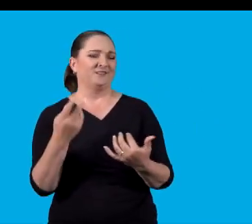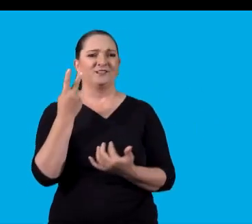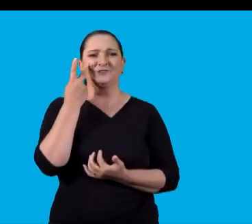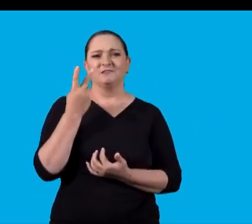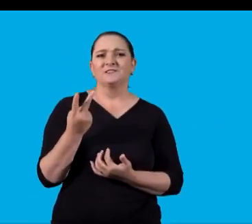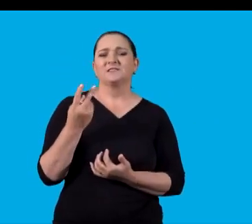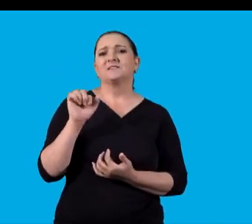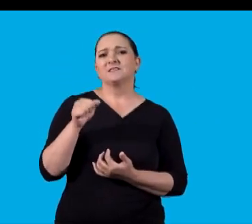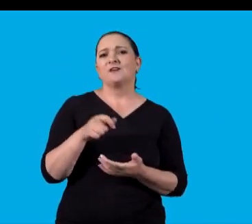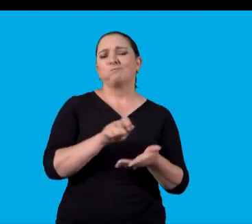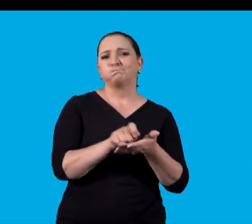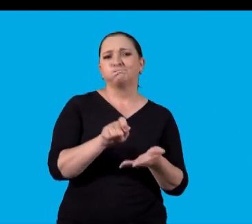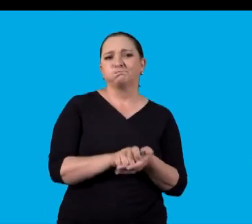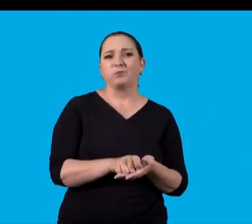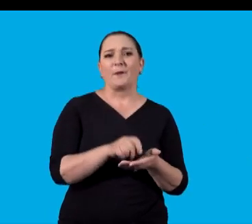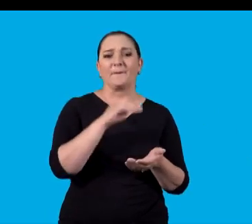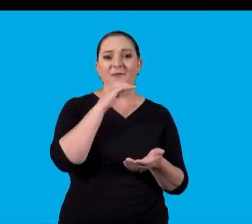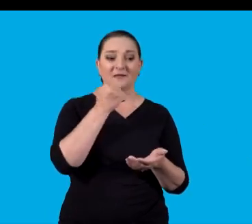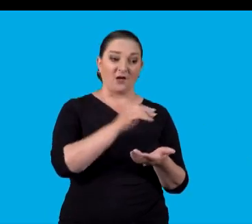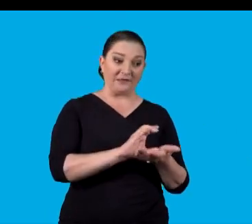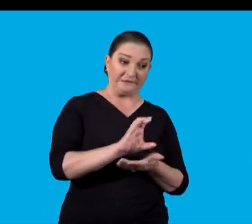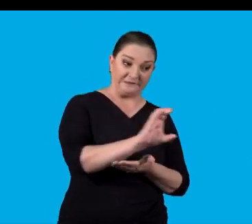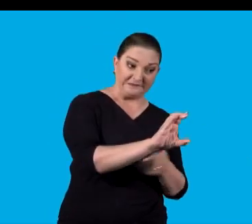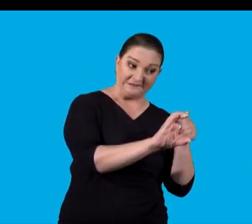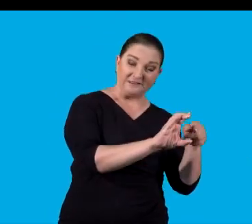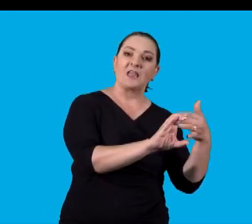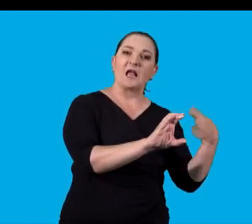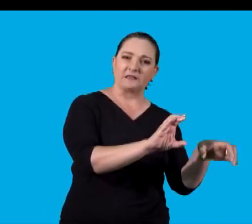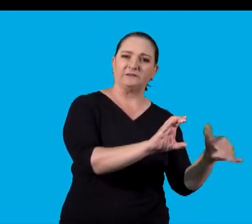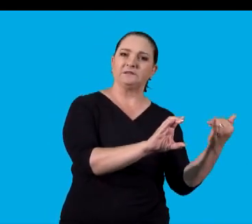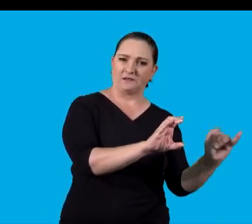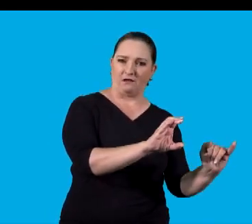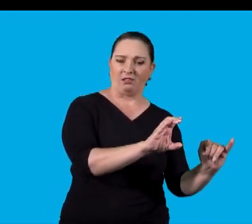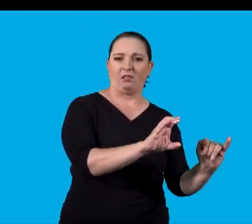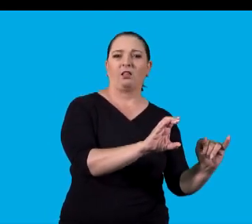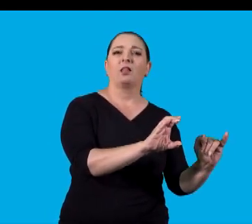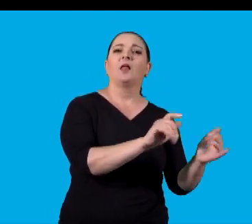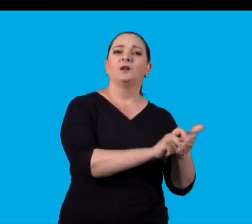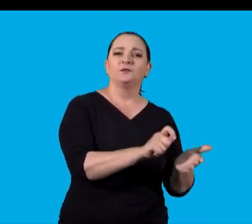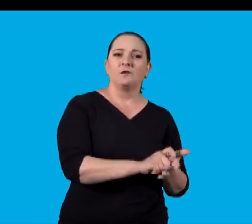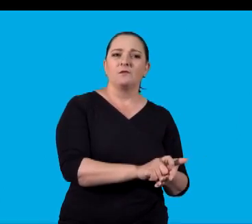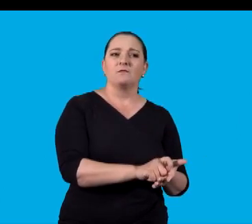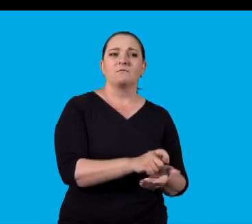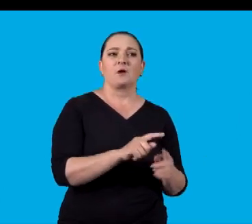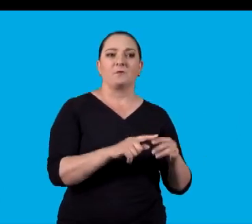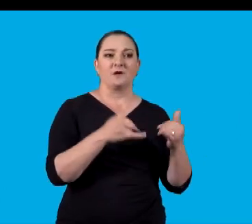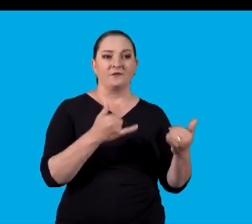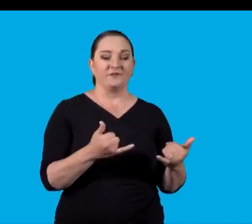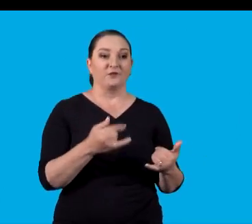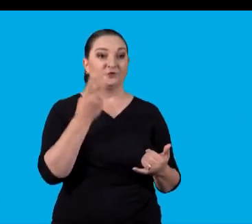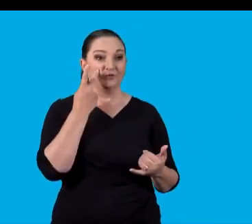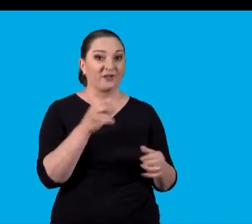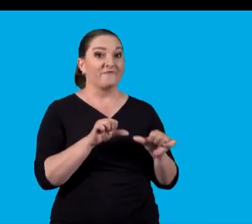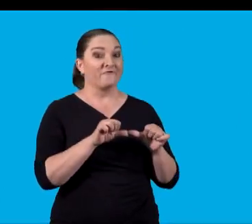to the cash flow statement. Remember, it will be recorded under our investing activities. So under our investing activities,